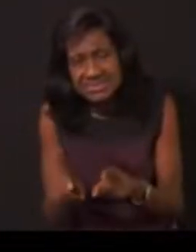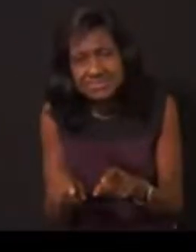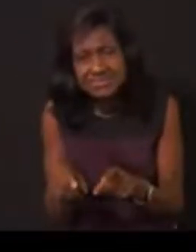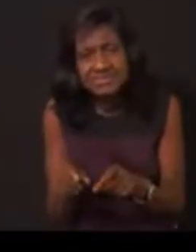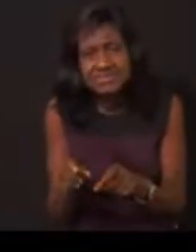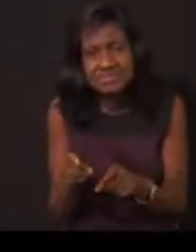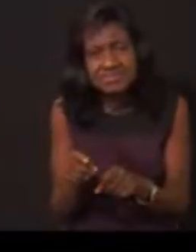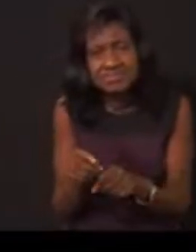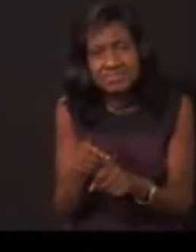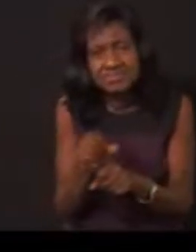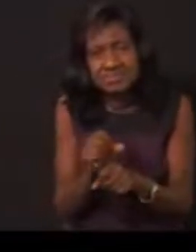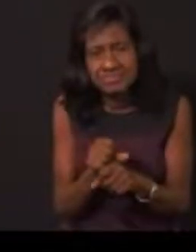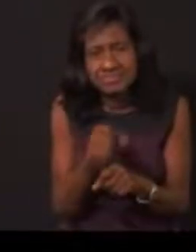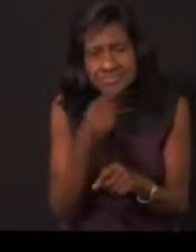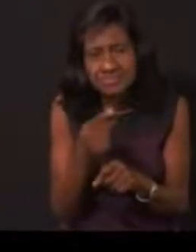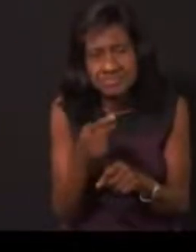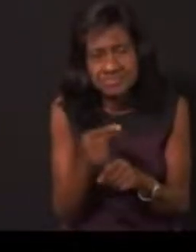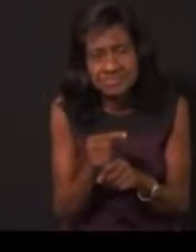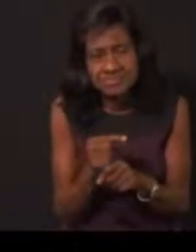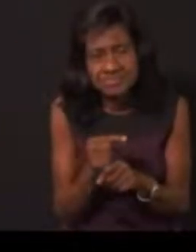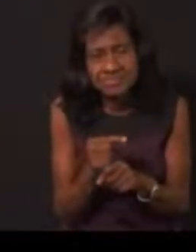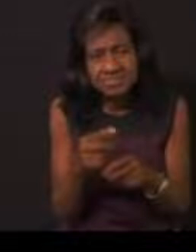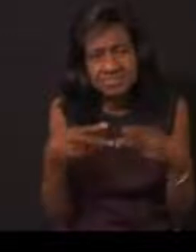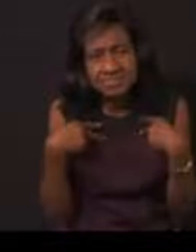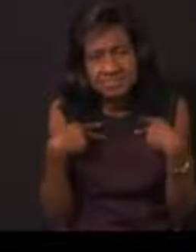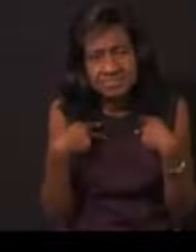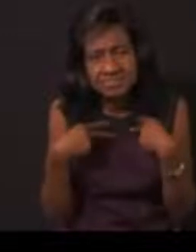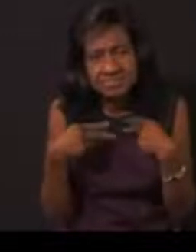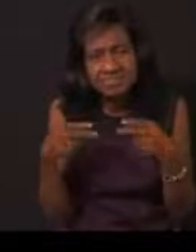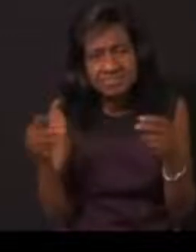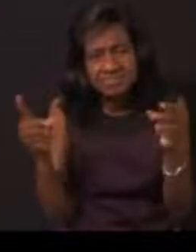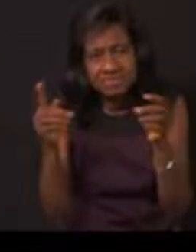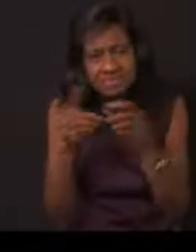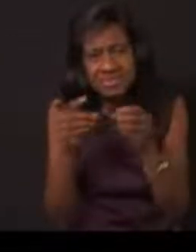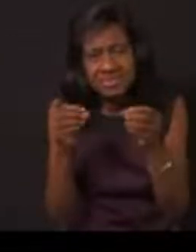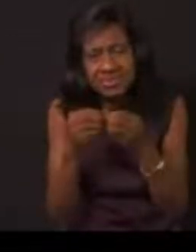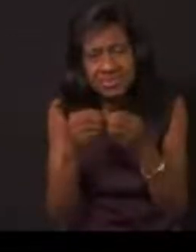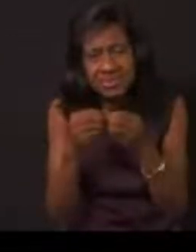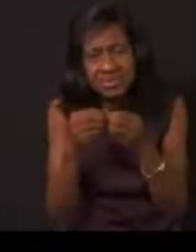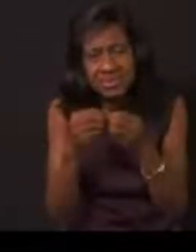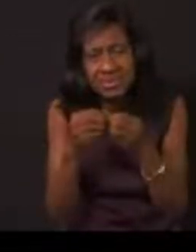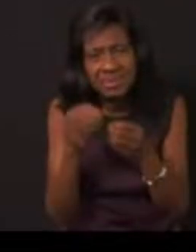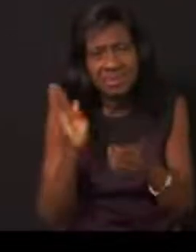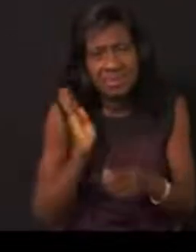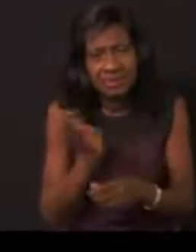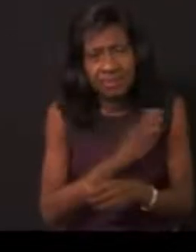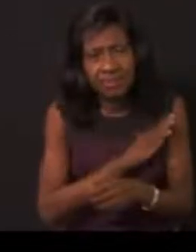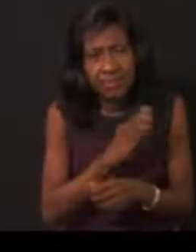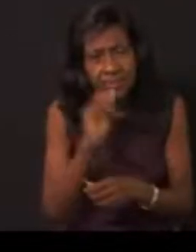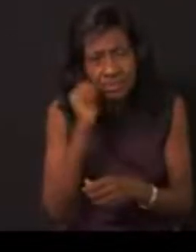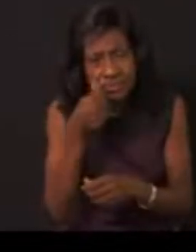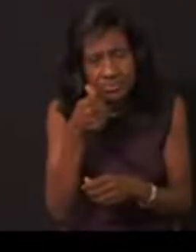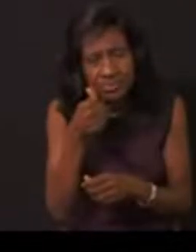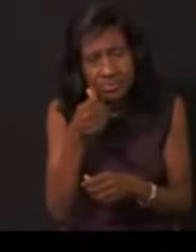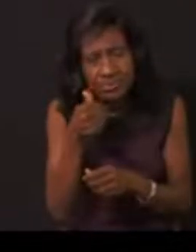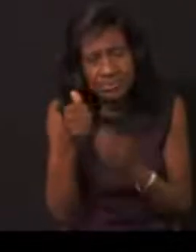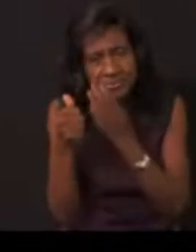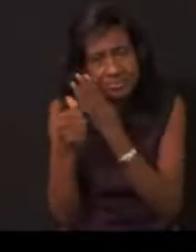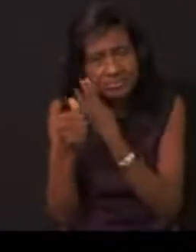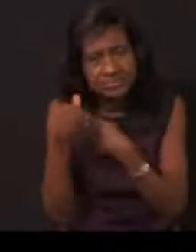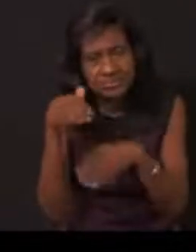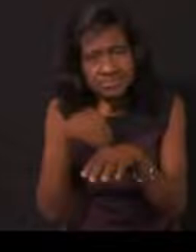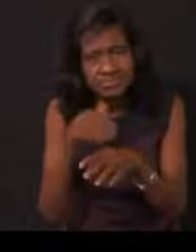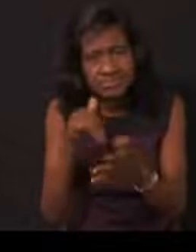So we are having a meeting with the program board tomorrow, and at